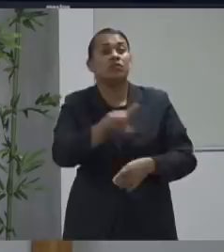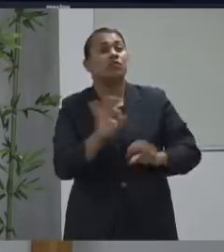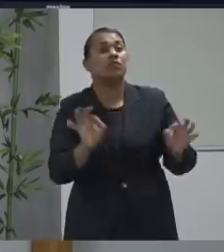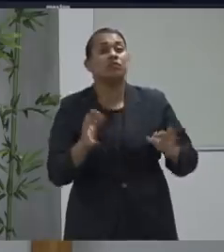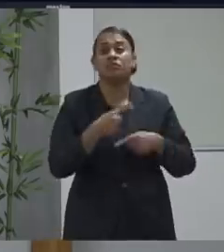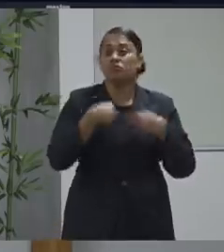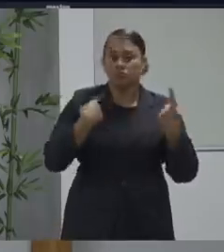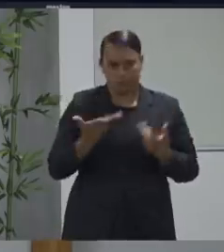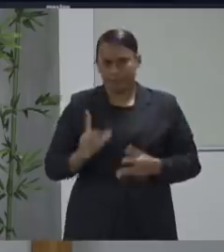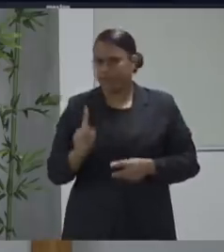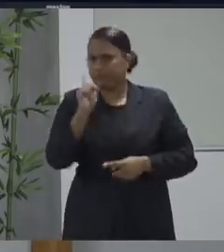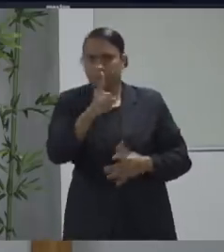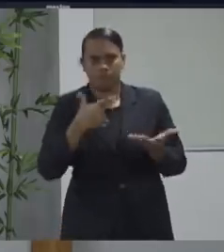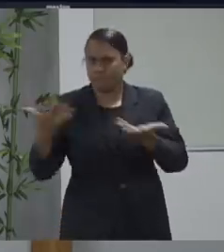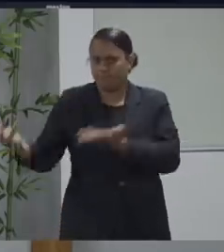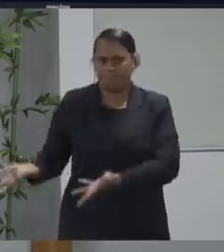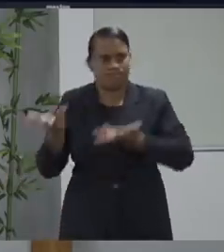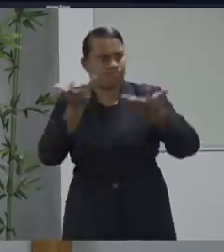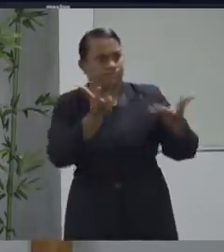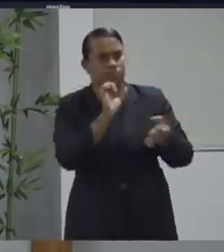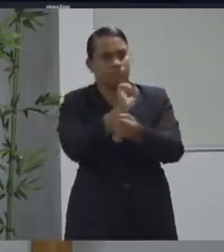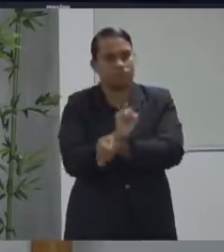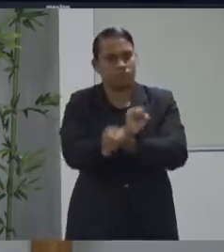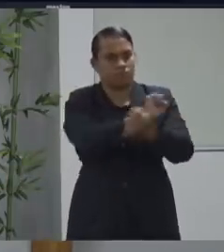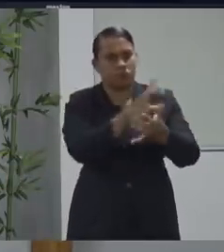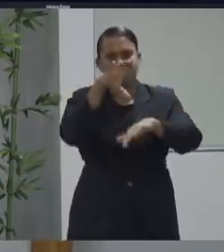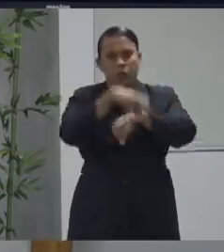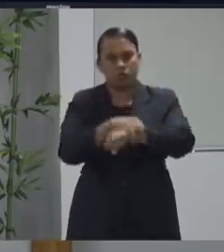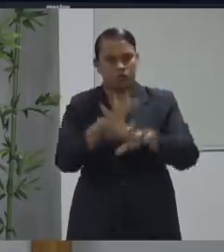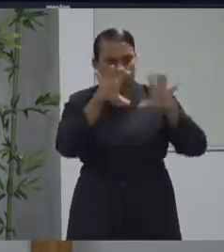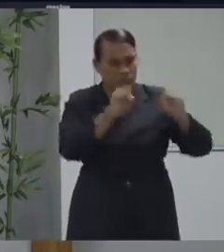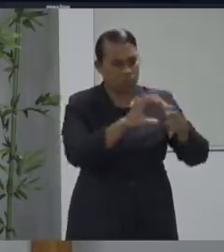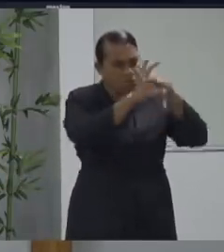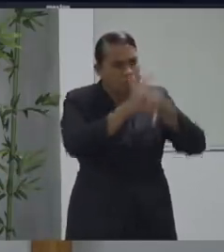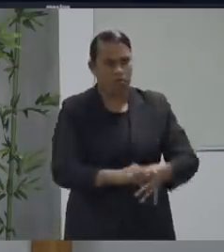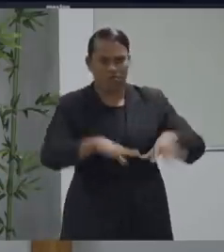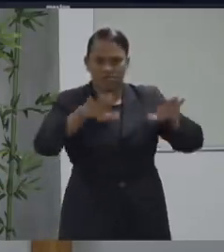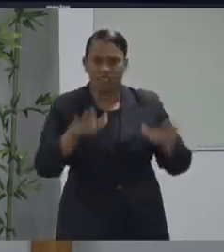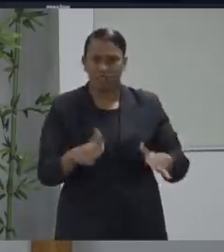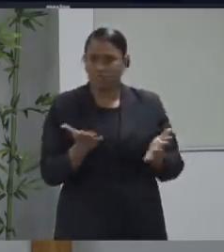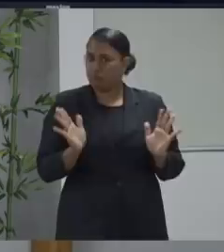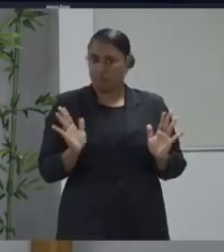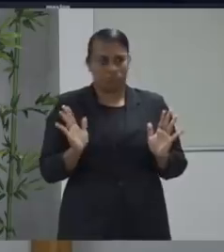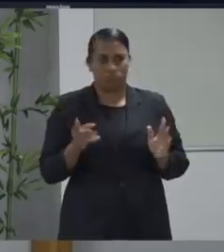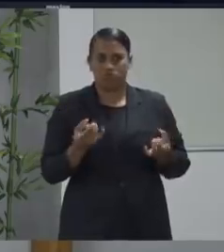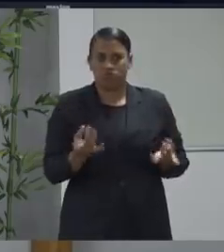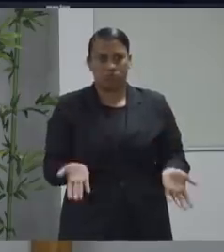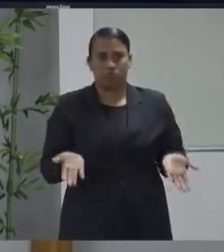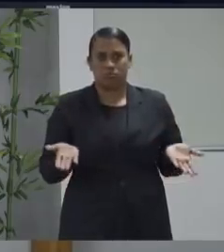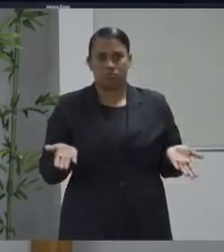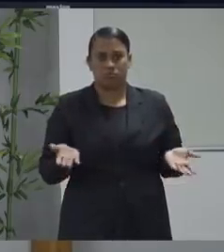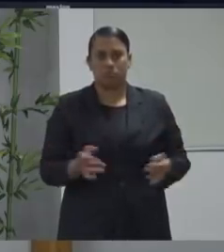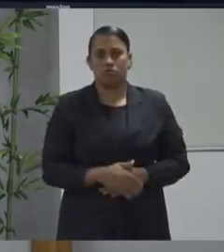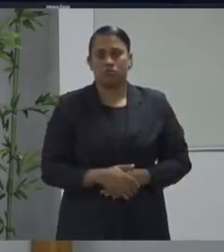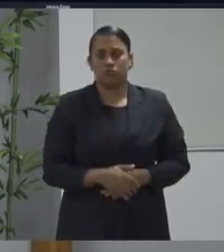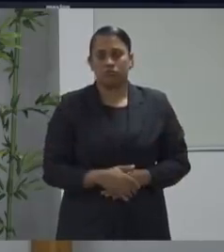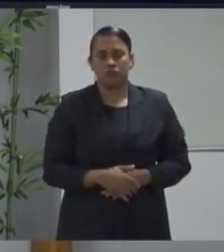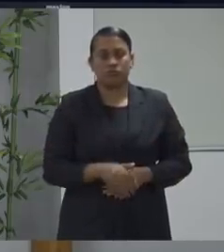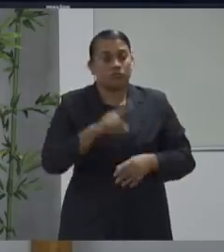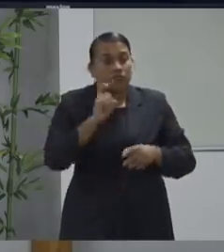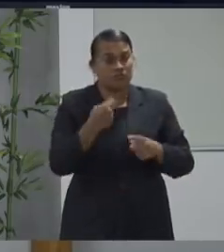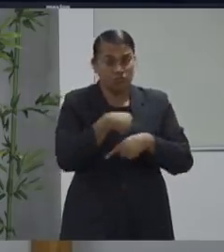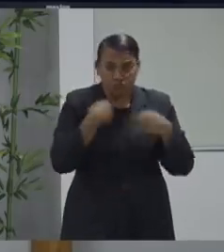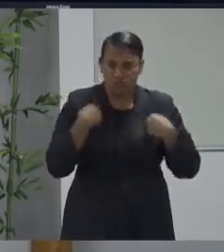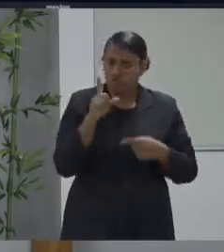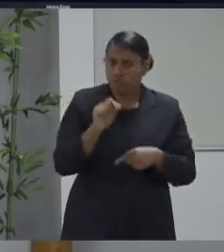military and the police to lock down all of Fiji. It's that simple. But even if we do that, even if we throw